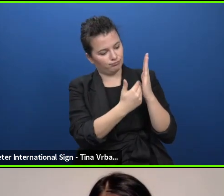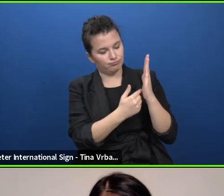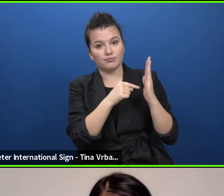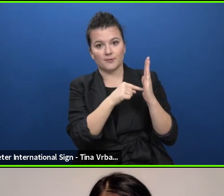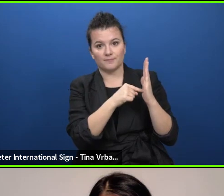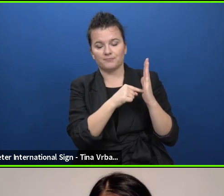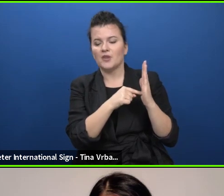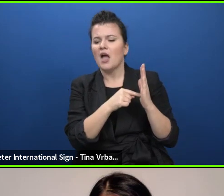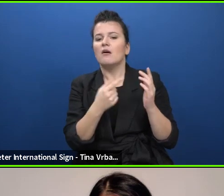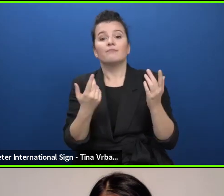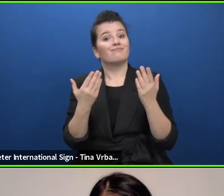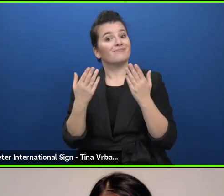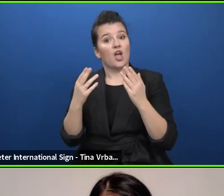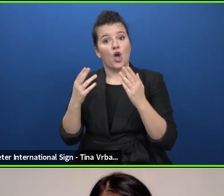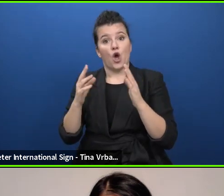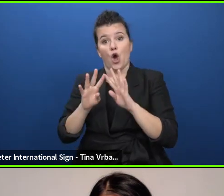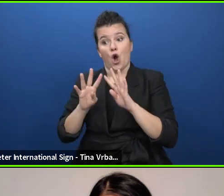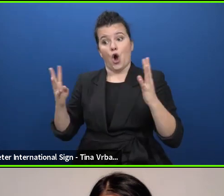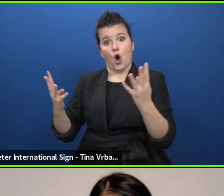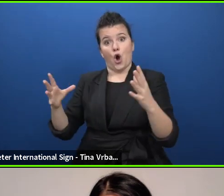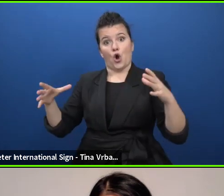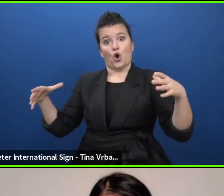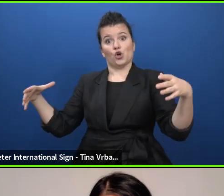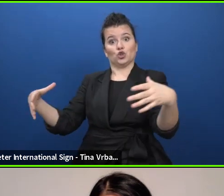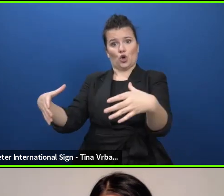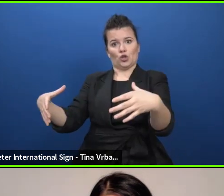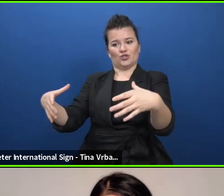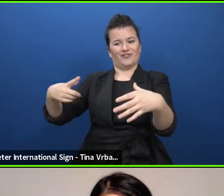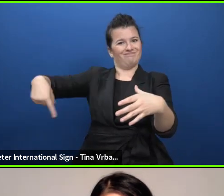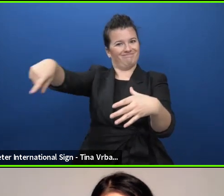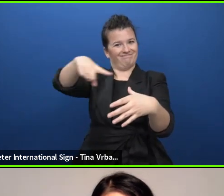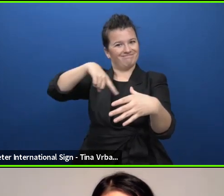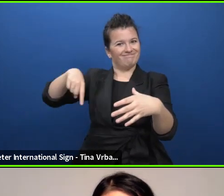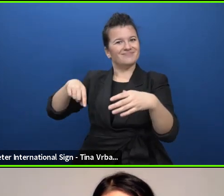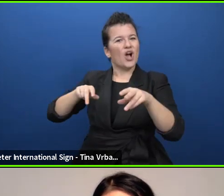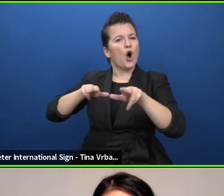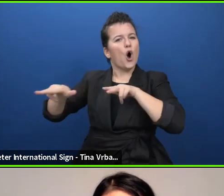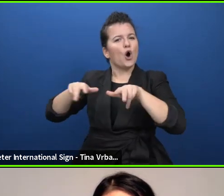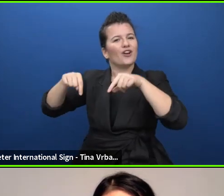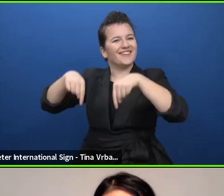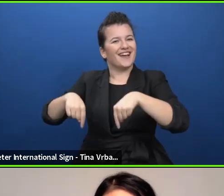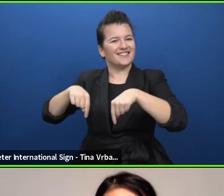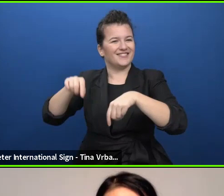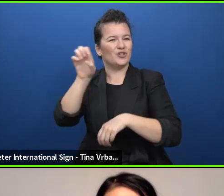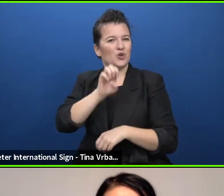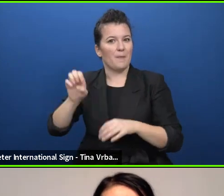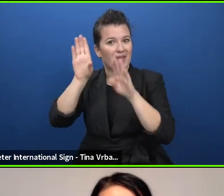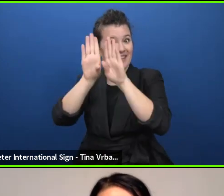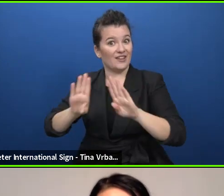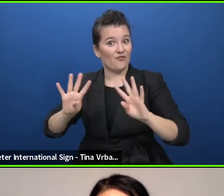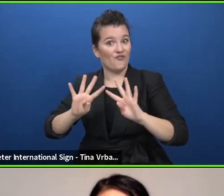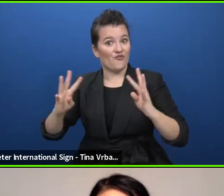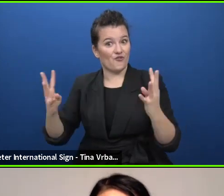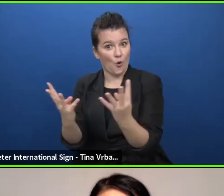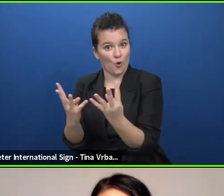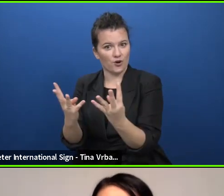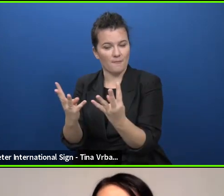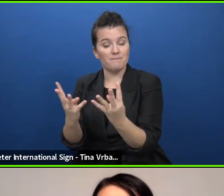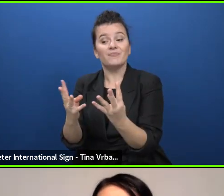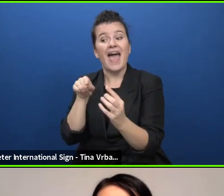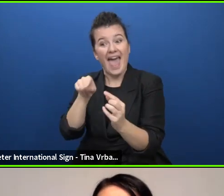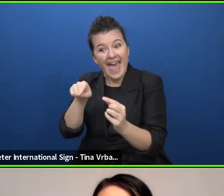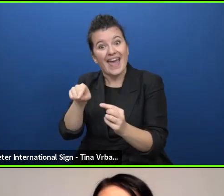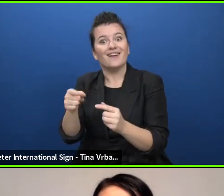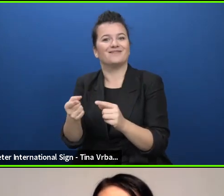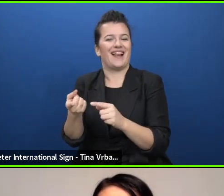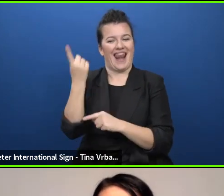organizing this European theatre forum, organizing a first informal dialogue in Brussels last year,